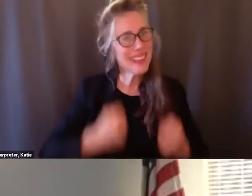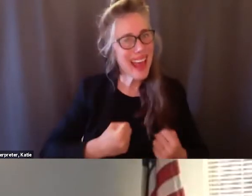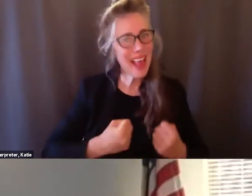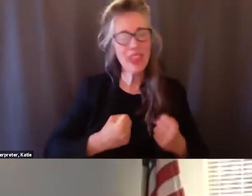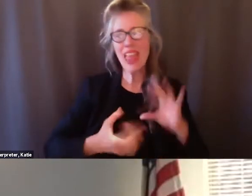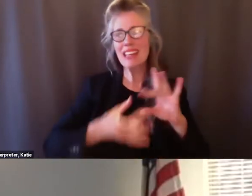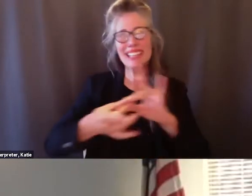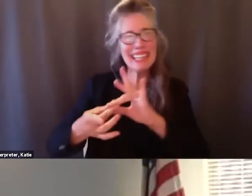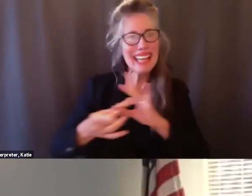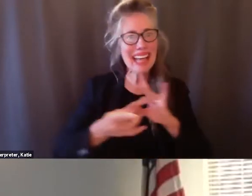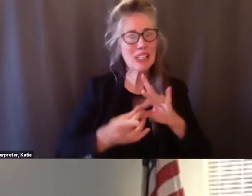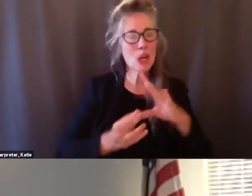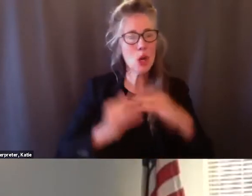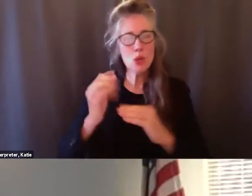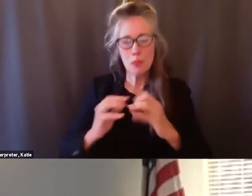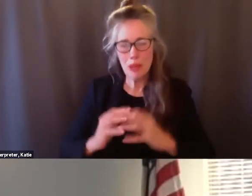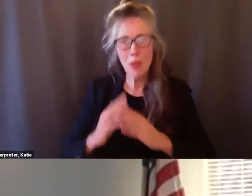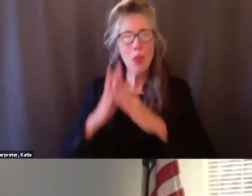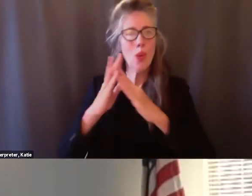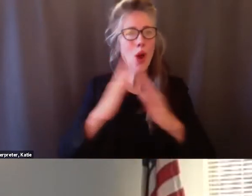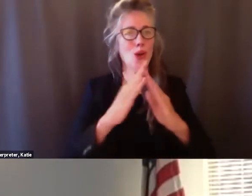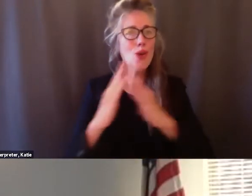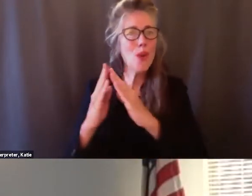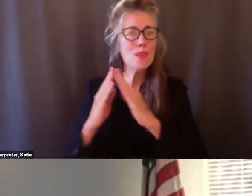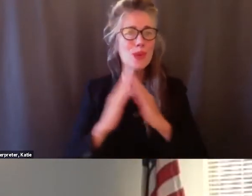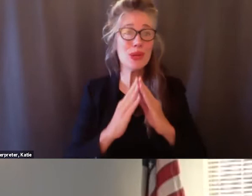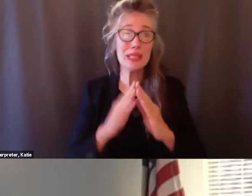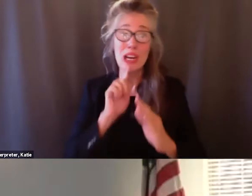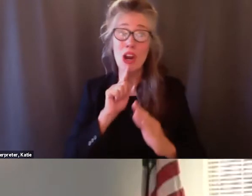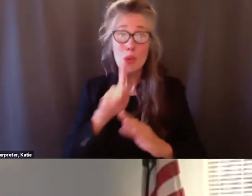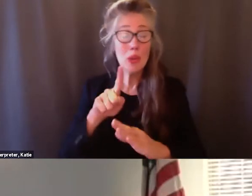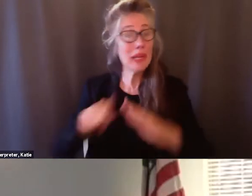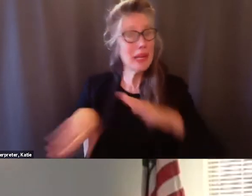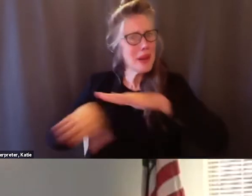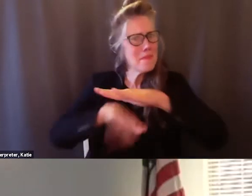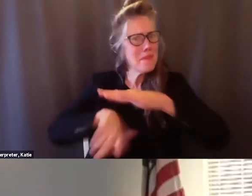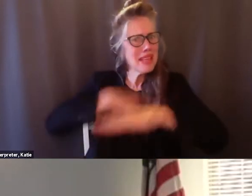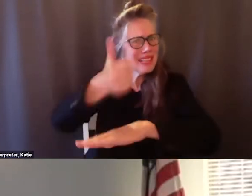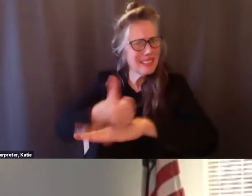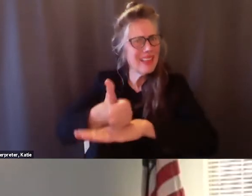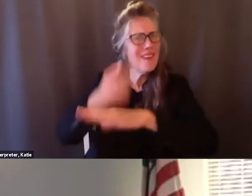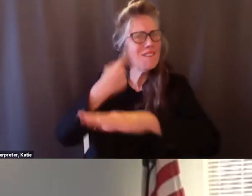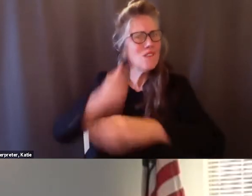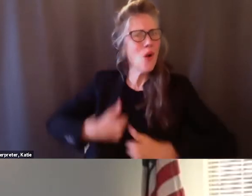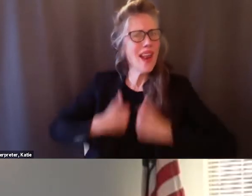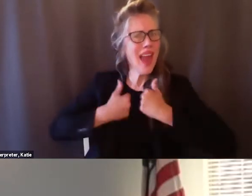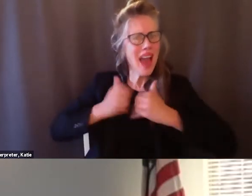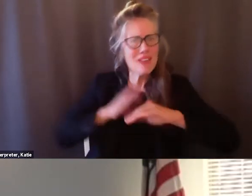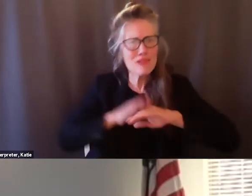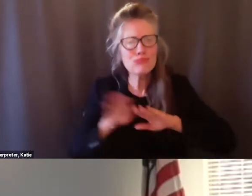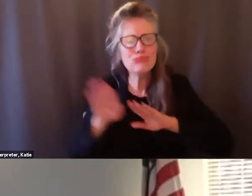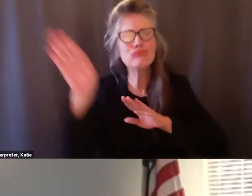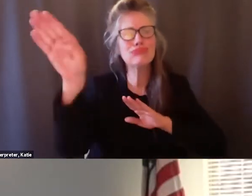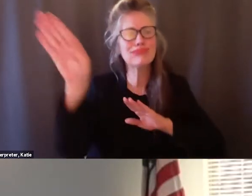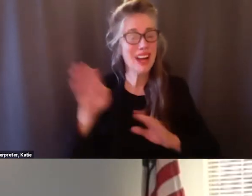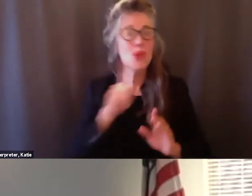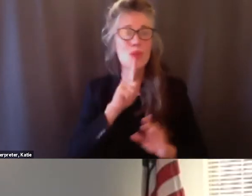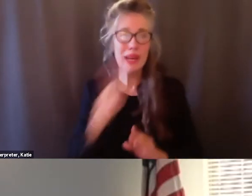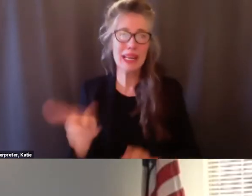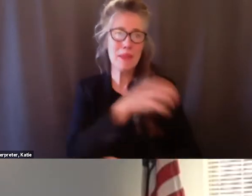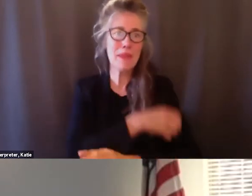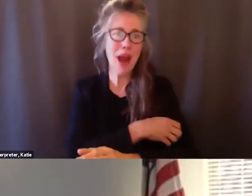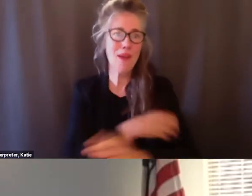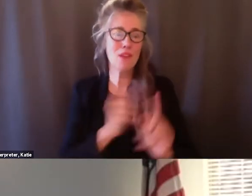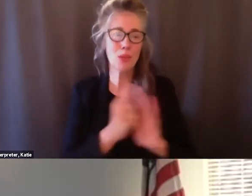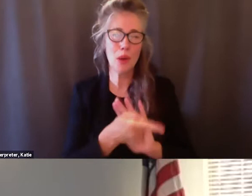community and the building of the foundation of life. And so it was a powerful moment. Also tonight, it's